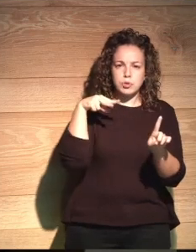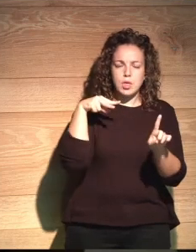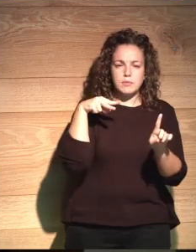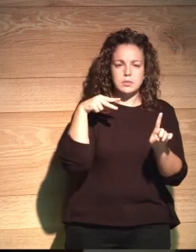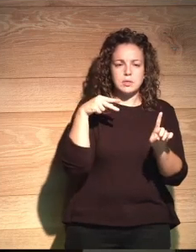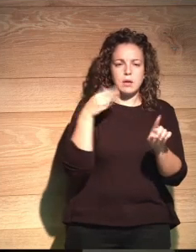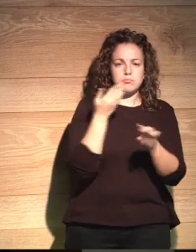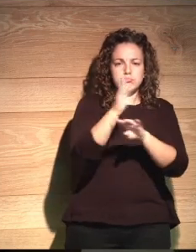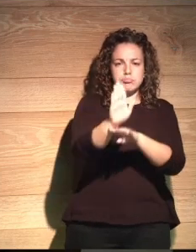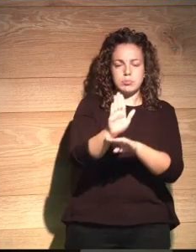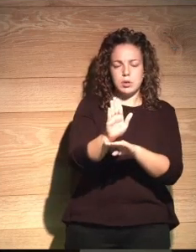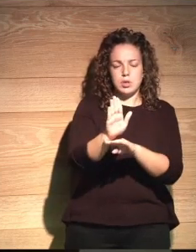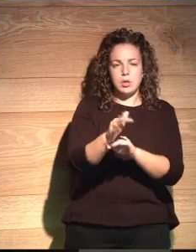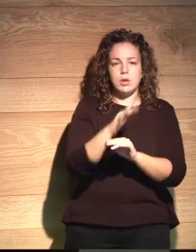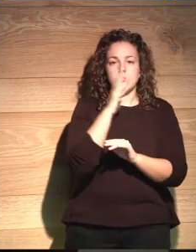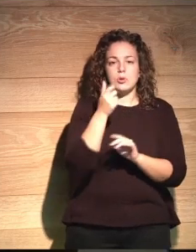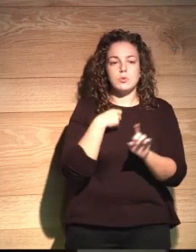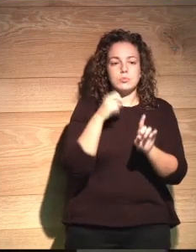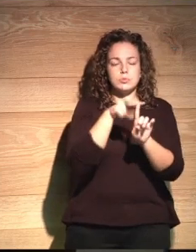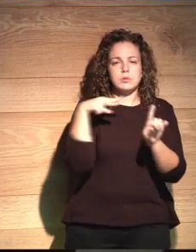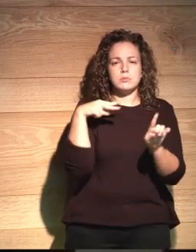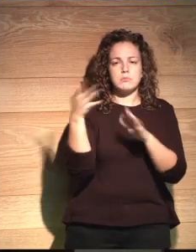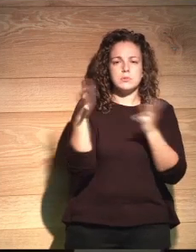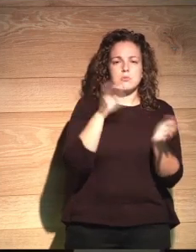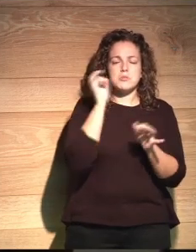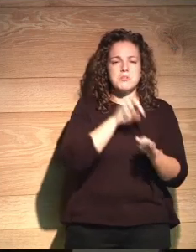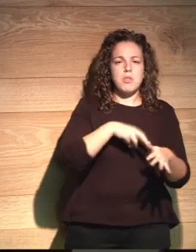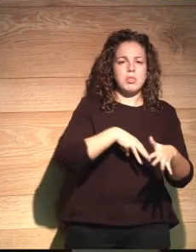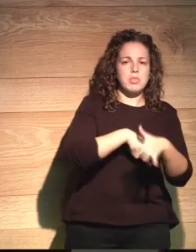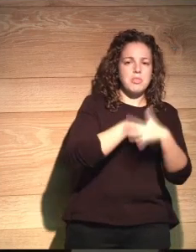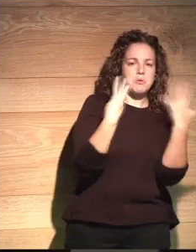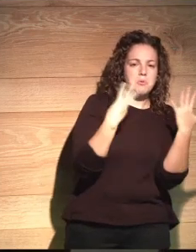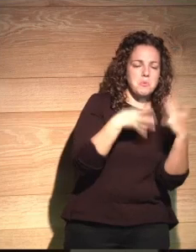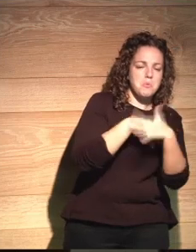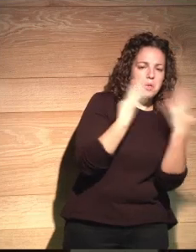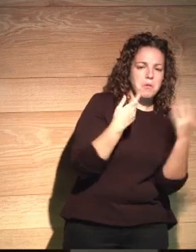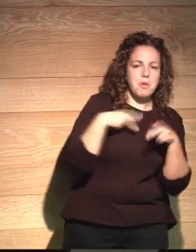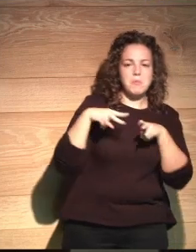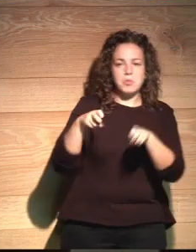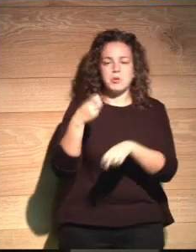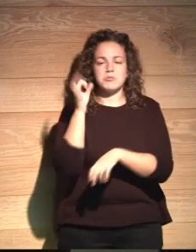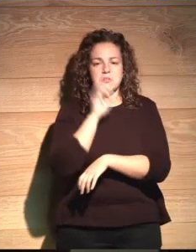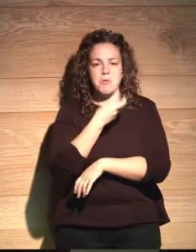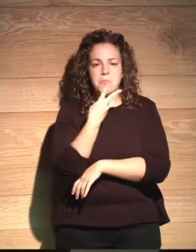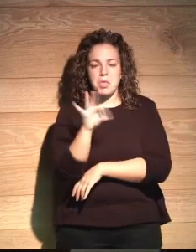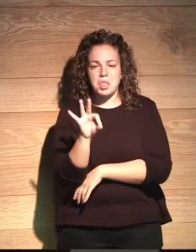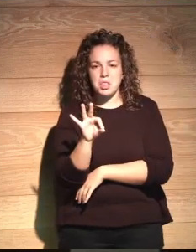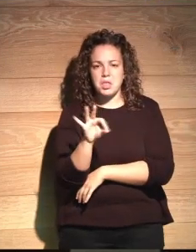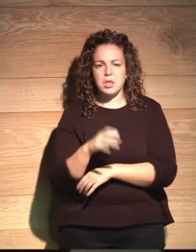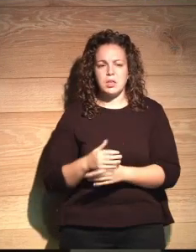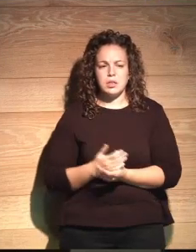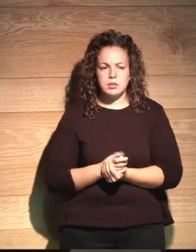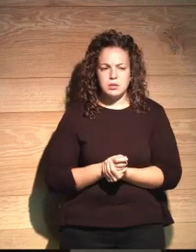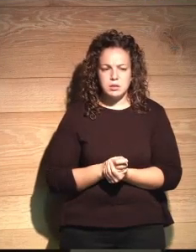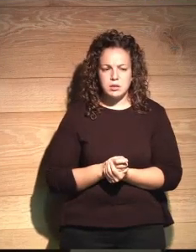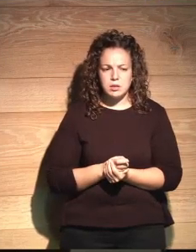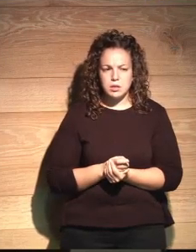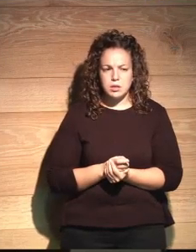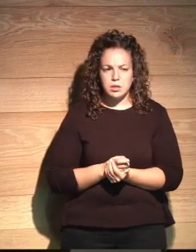the late 19th century, the beginning of the 20th century, by a bunch of French artists. And they tried to